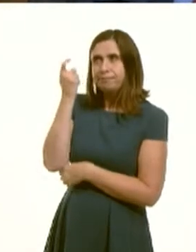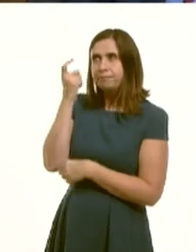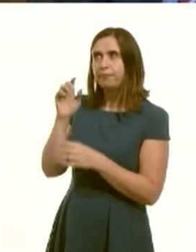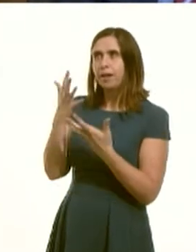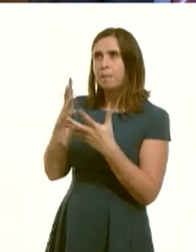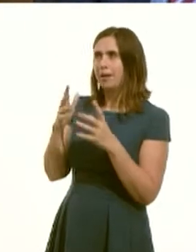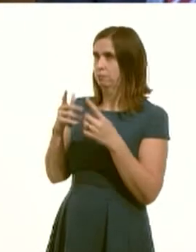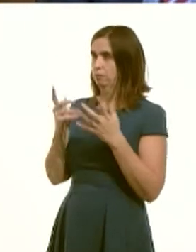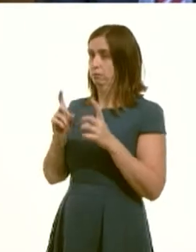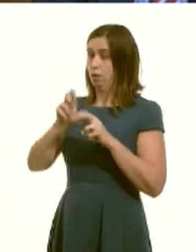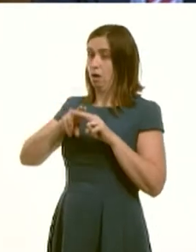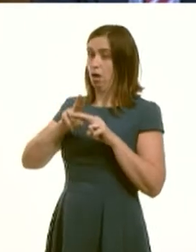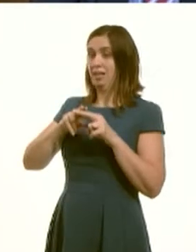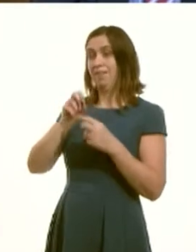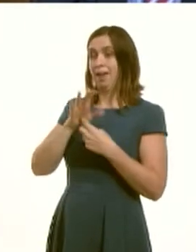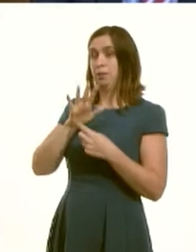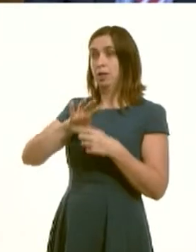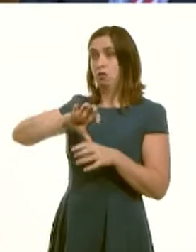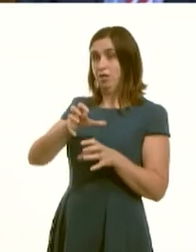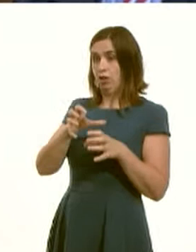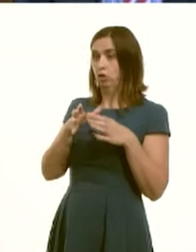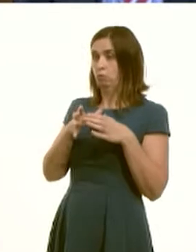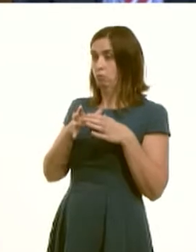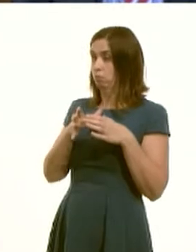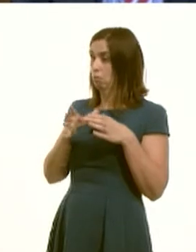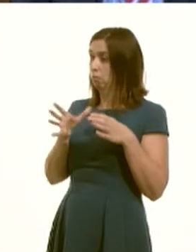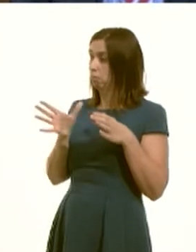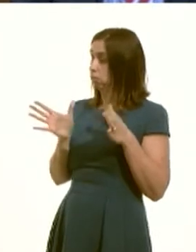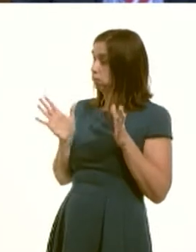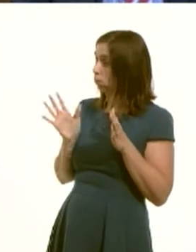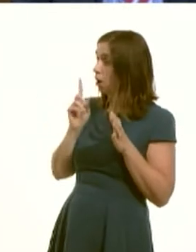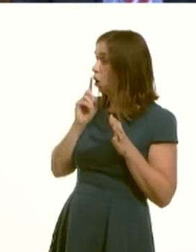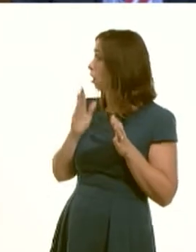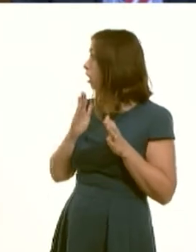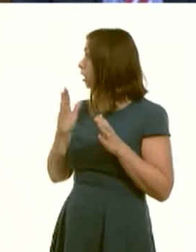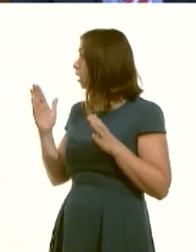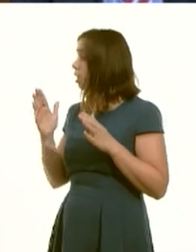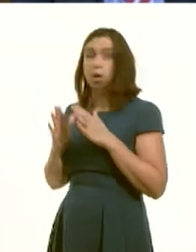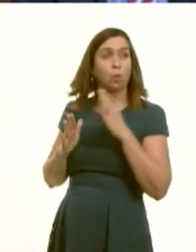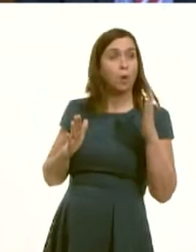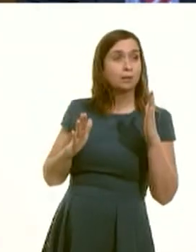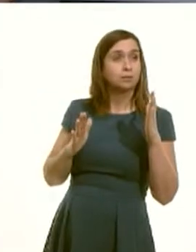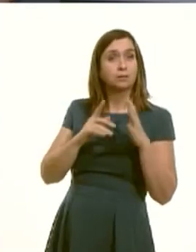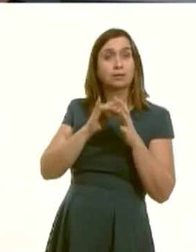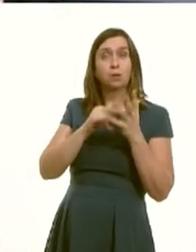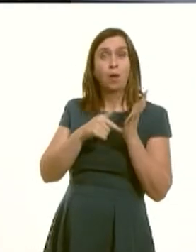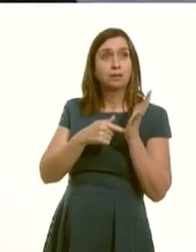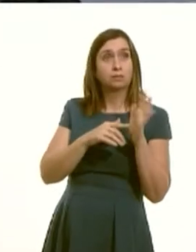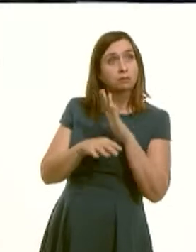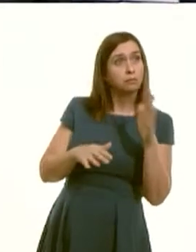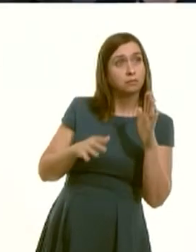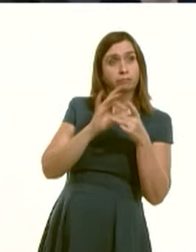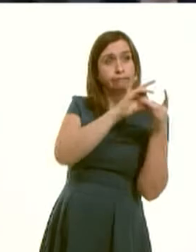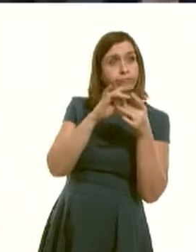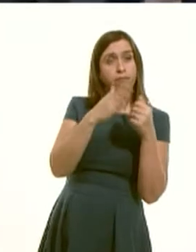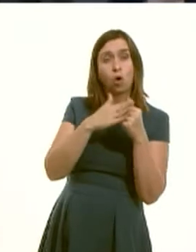linkages beyond the Cardiff Capital Region, and that would inevitably mean not just looking west, but east across the Severn as well. Well, thank you for the answer, First